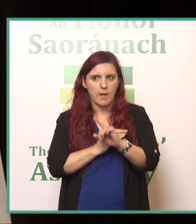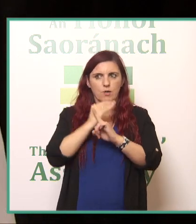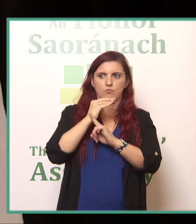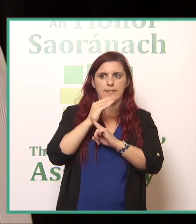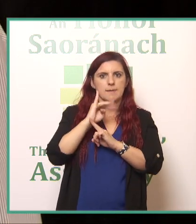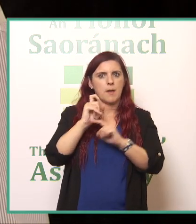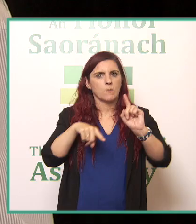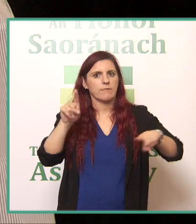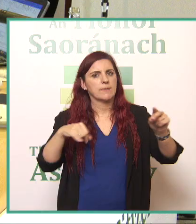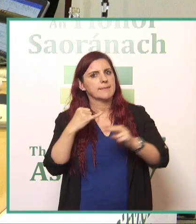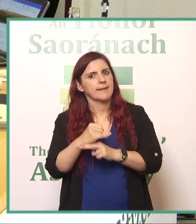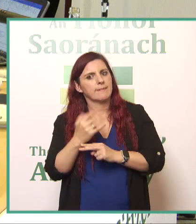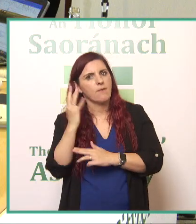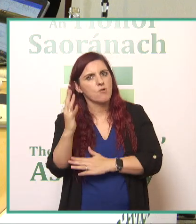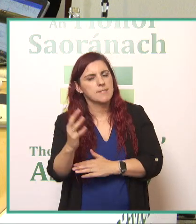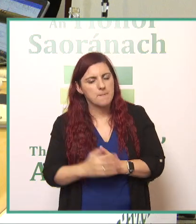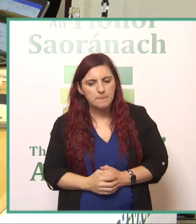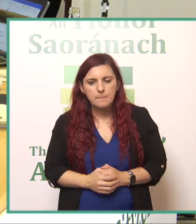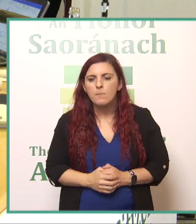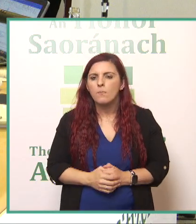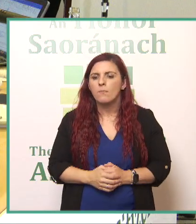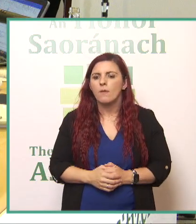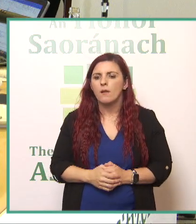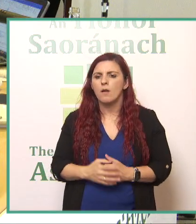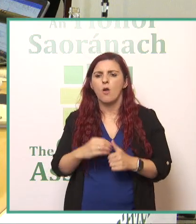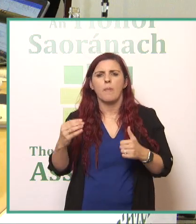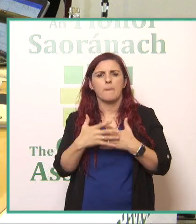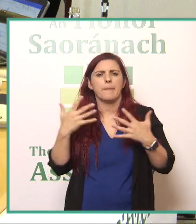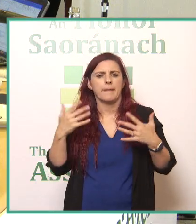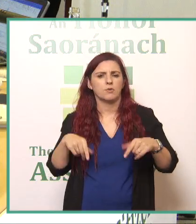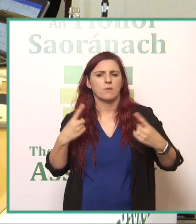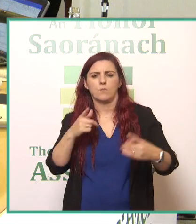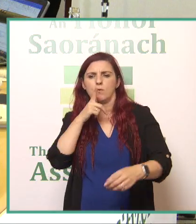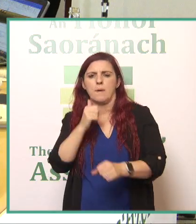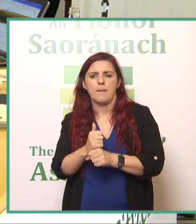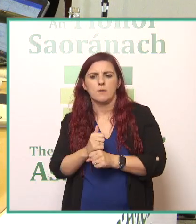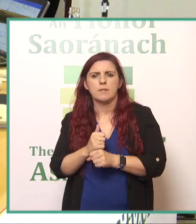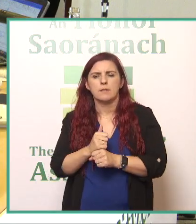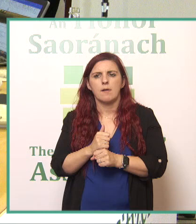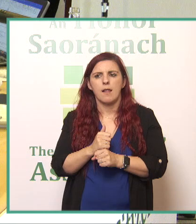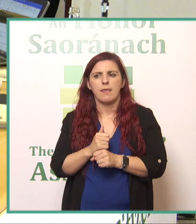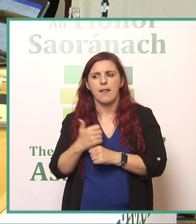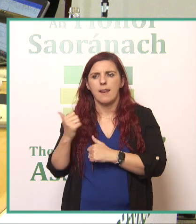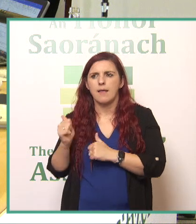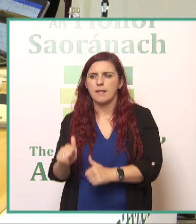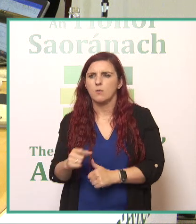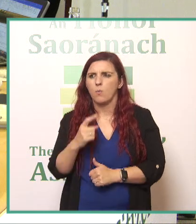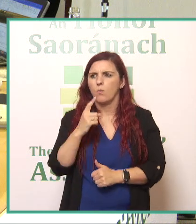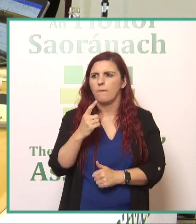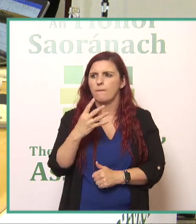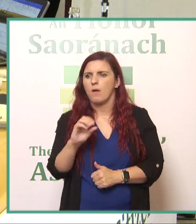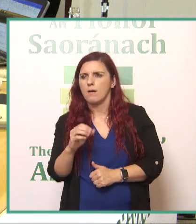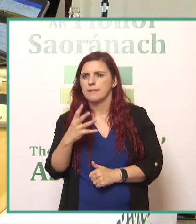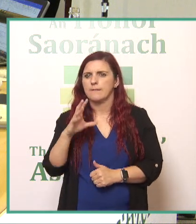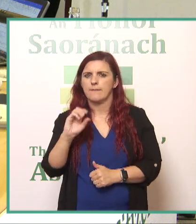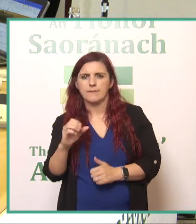our forests. The last big challenge here really is looking at the legacy forests and peatlands. So in the 40s and 50s and